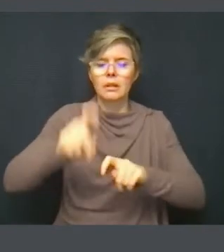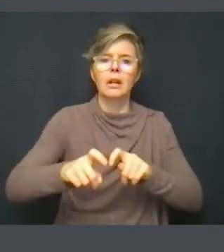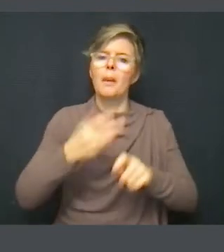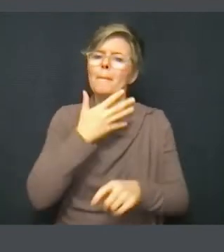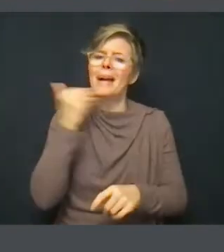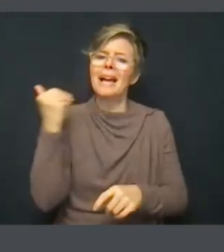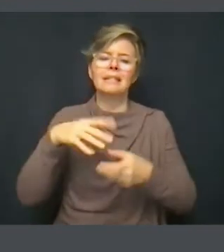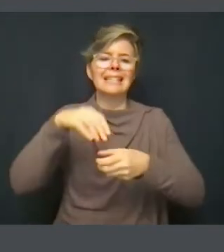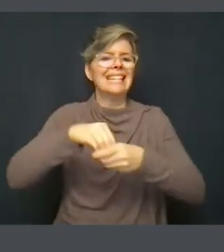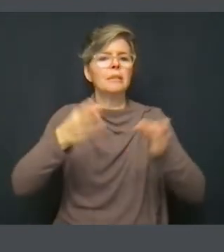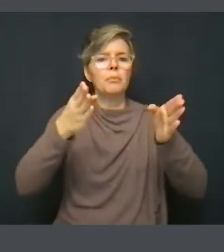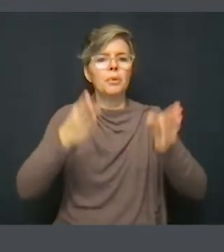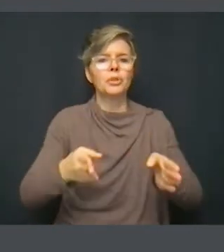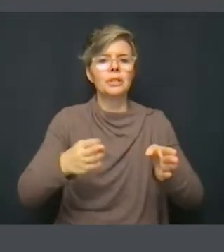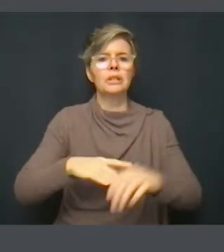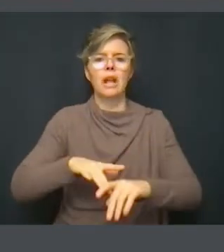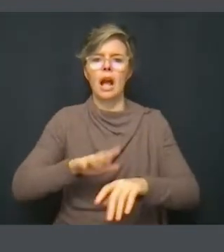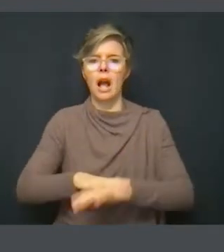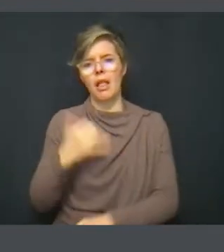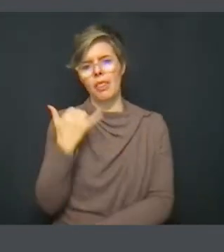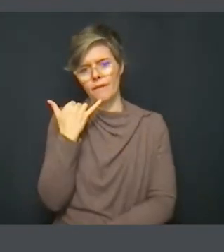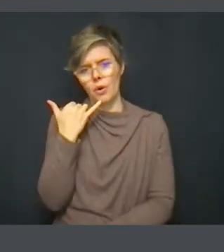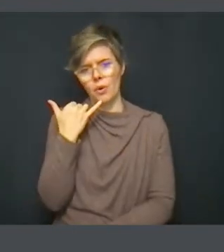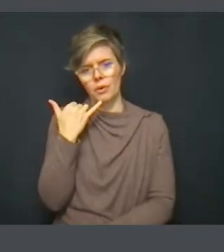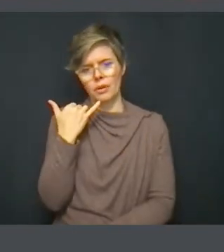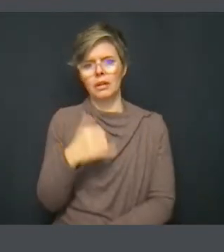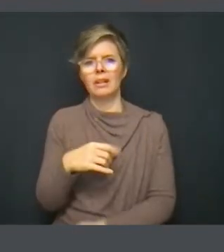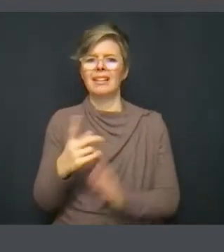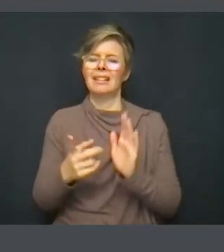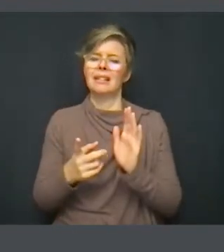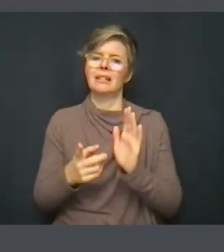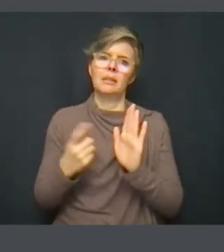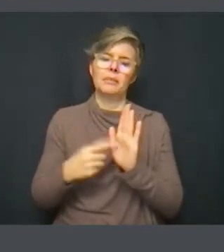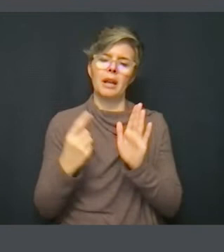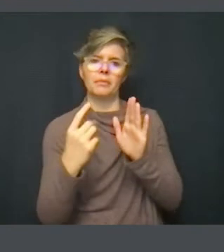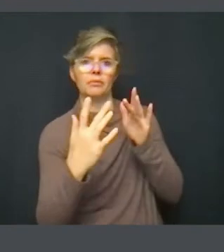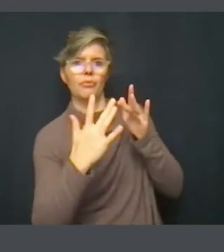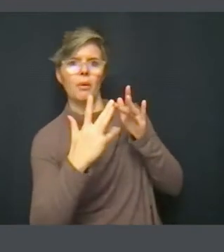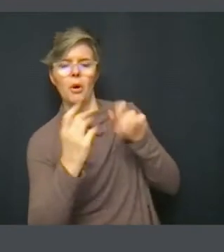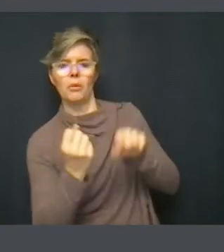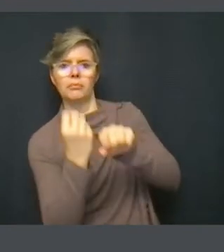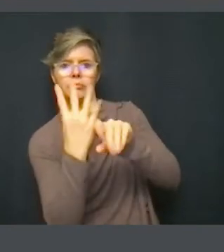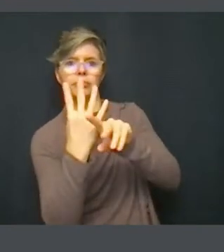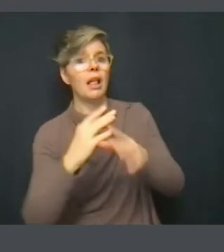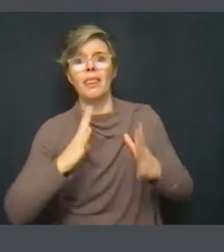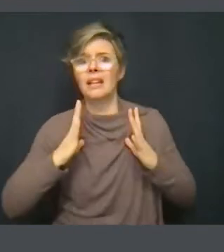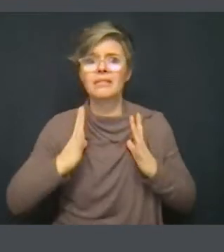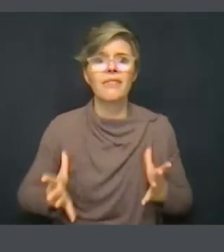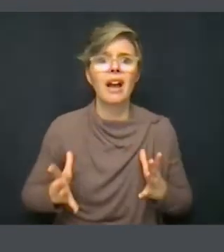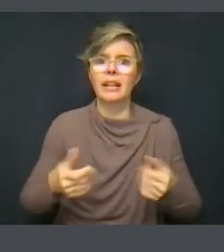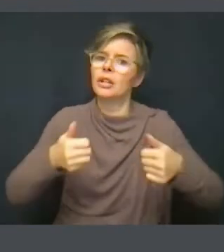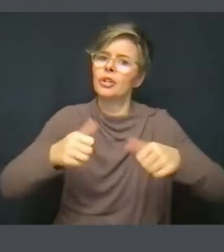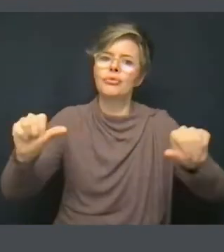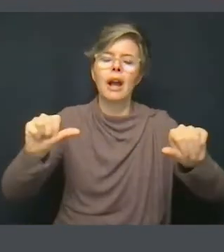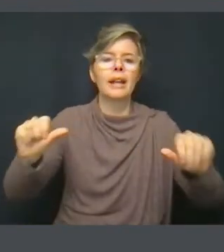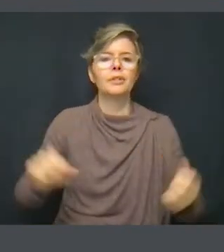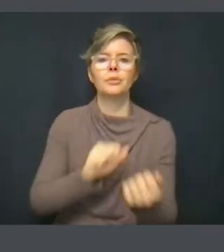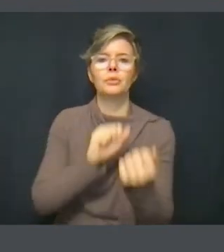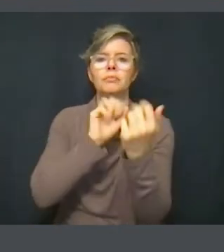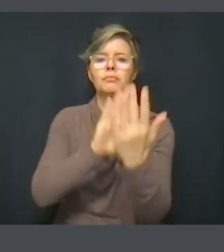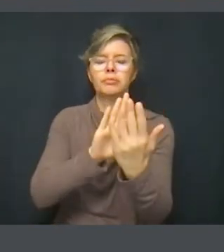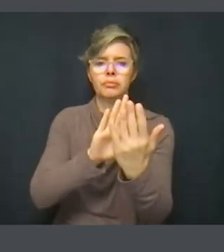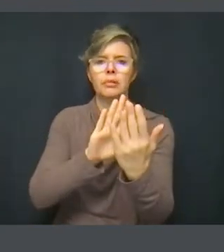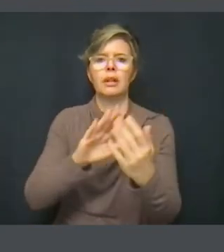do it over the phone, do it remotely via Zoom, however the case, but you want to be able to answer any questions the parents have. You want